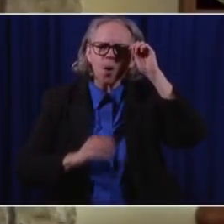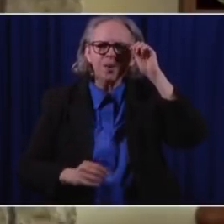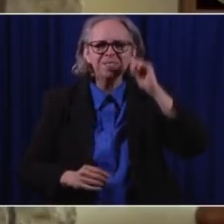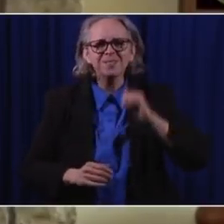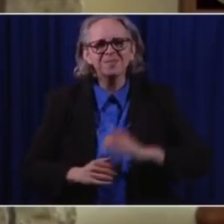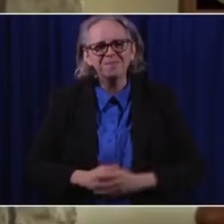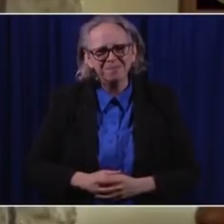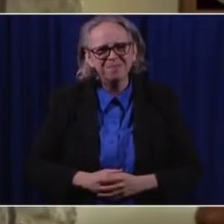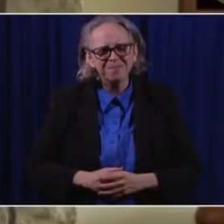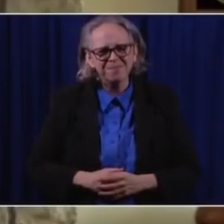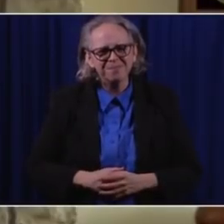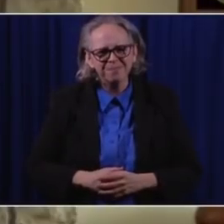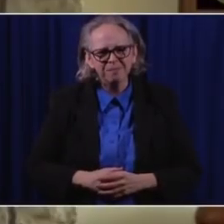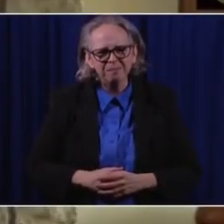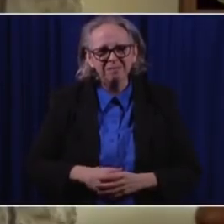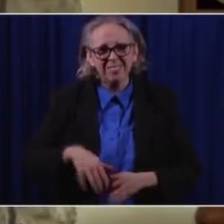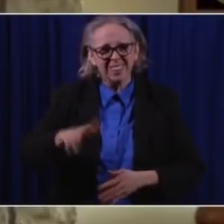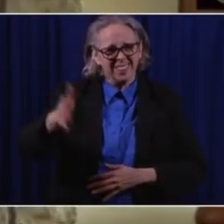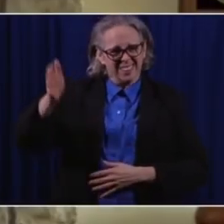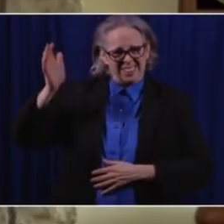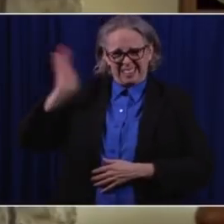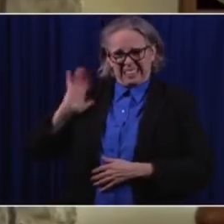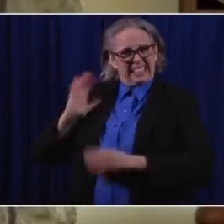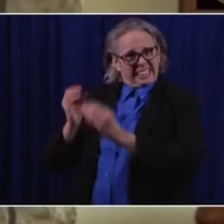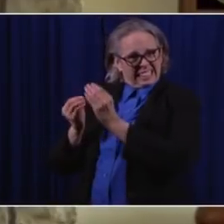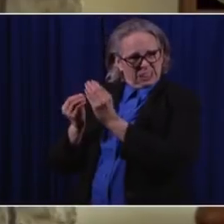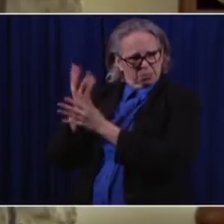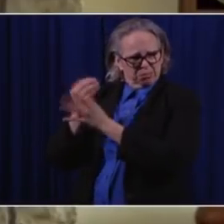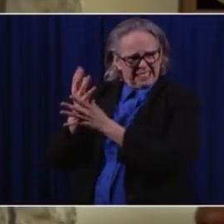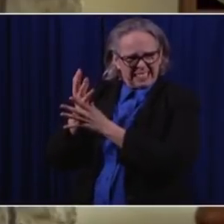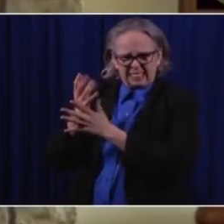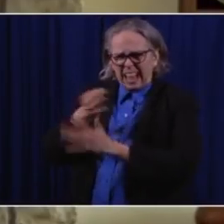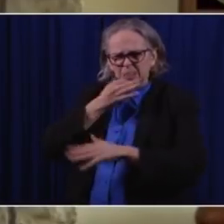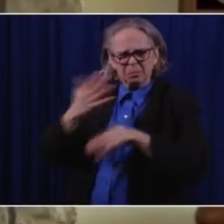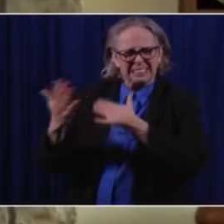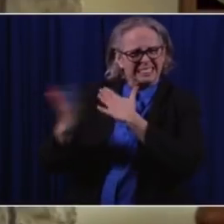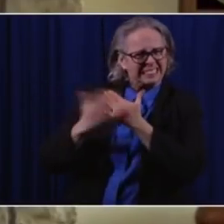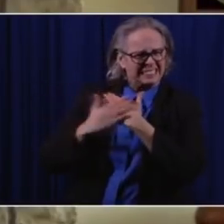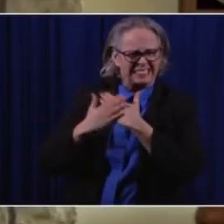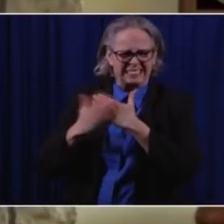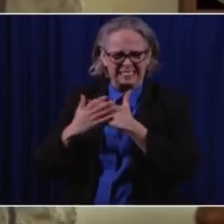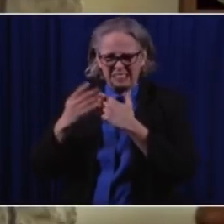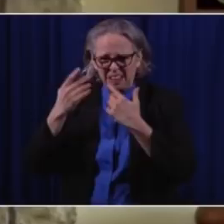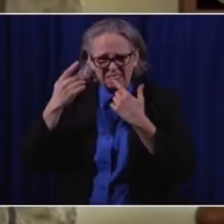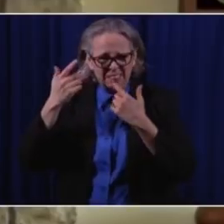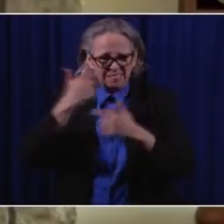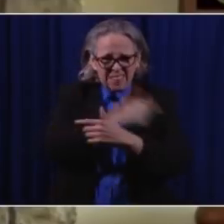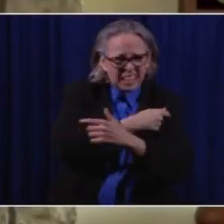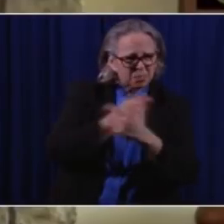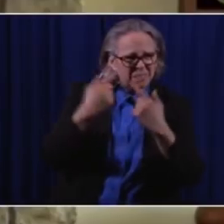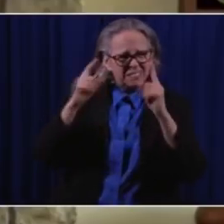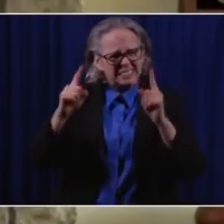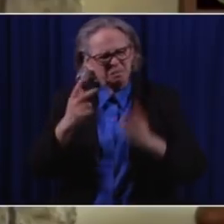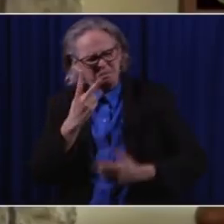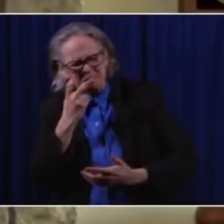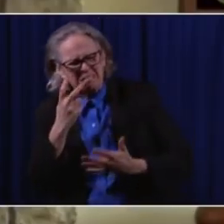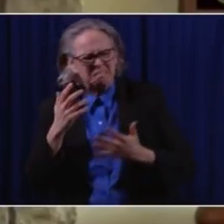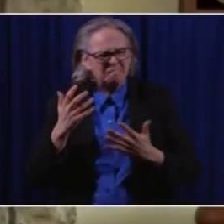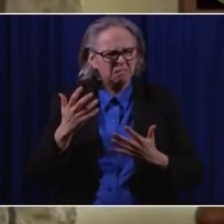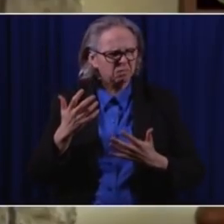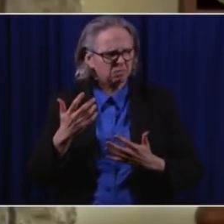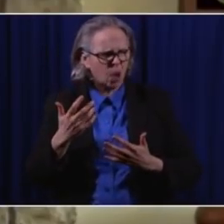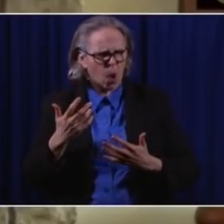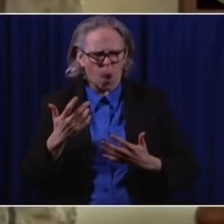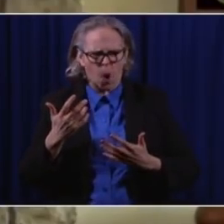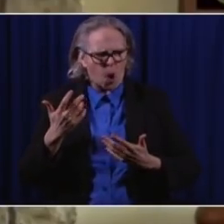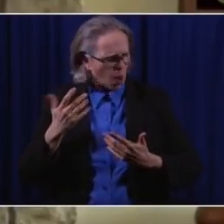on, not to expect anything this high. So I think it certainly exceeds any kind of expectations that we had. So we look